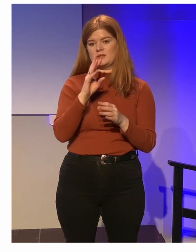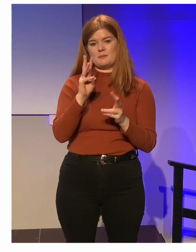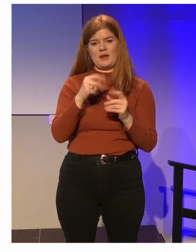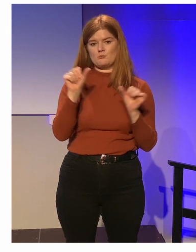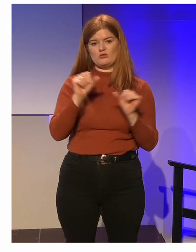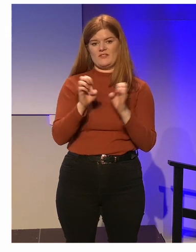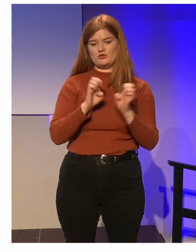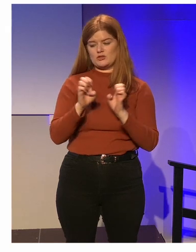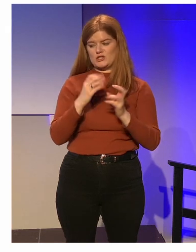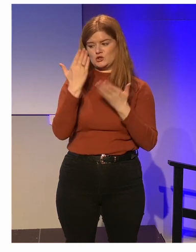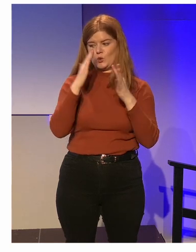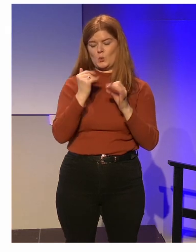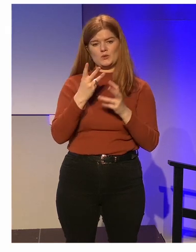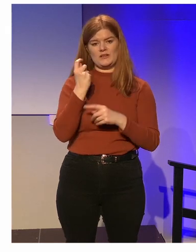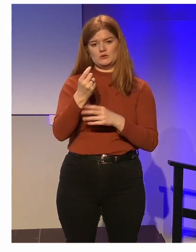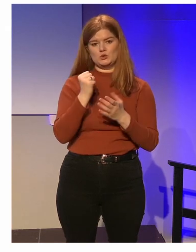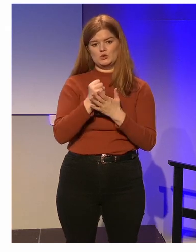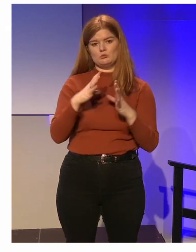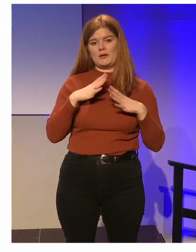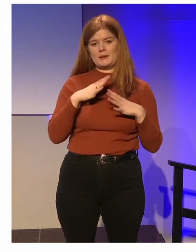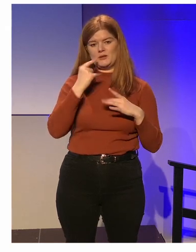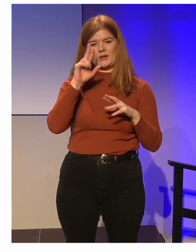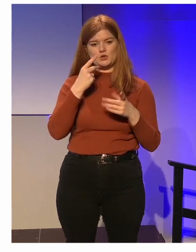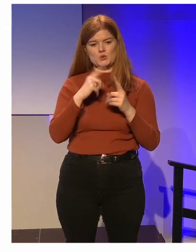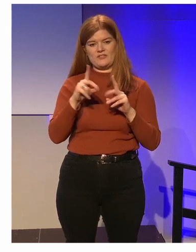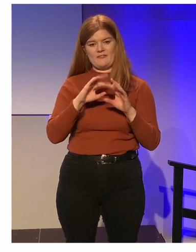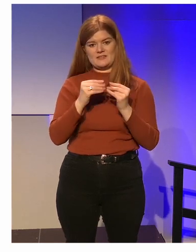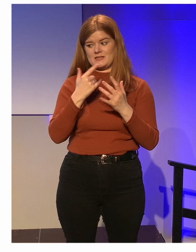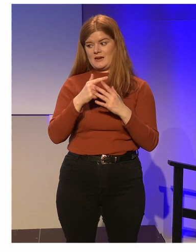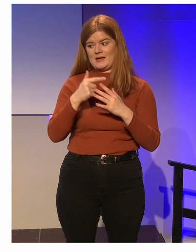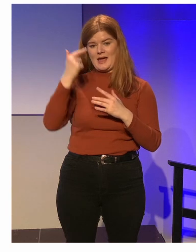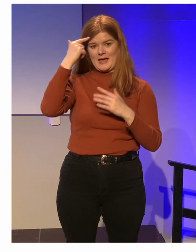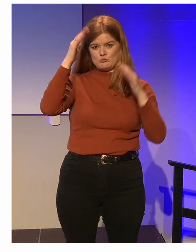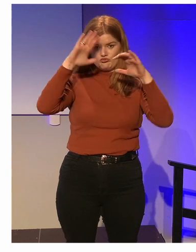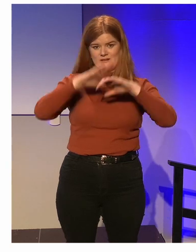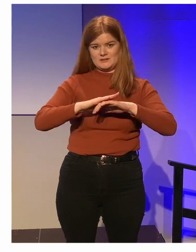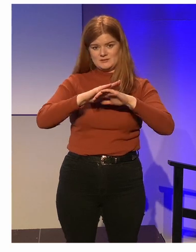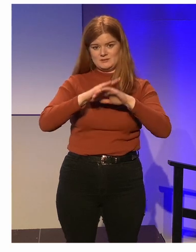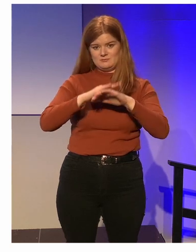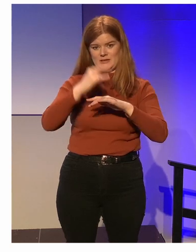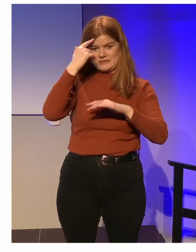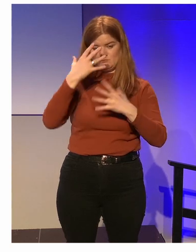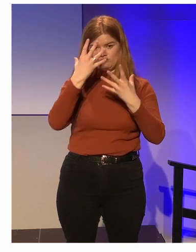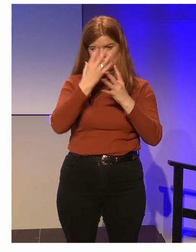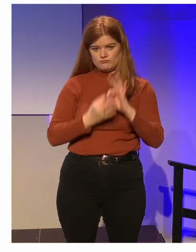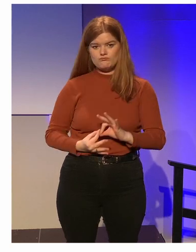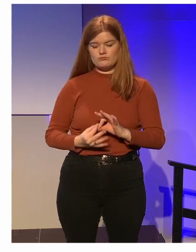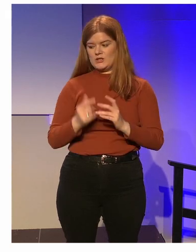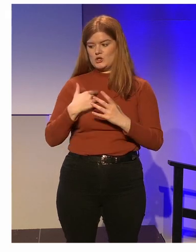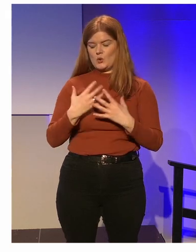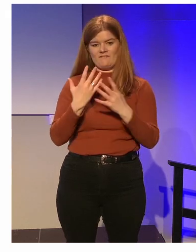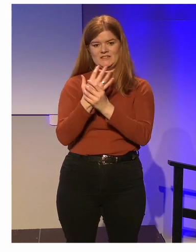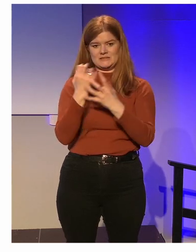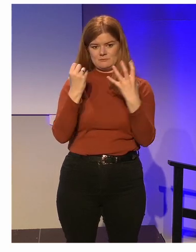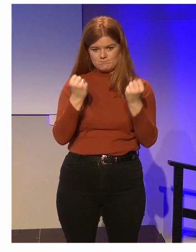brief exercise designed to give students a break. So you do things like a head press, where you'd be pressing down on the head. You'd be doing fist